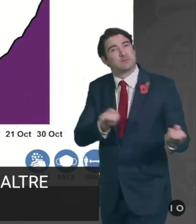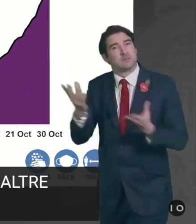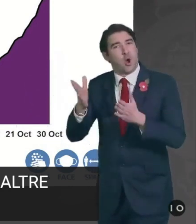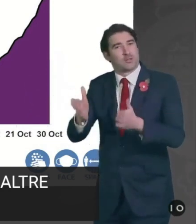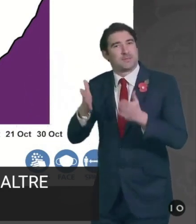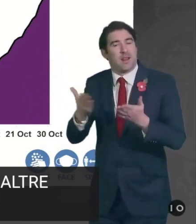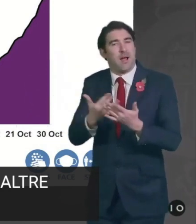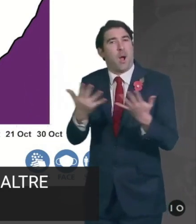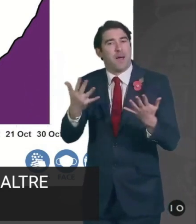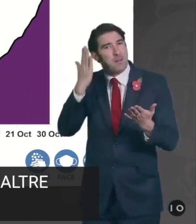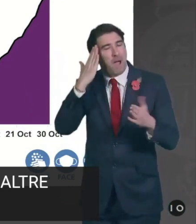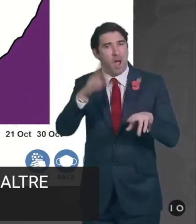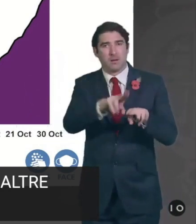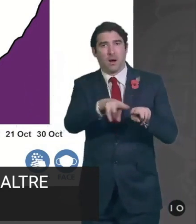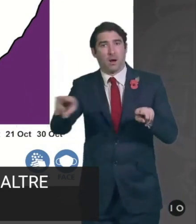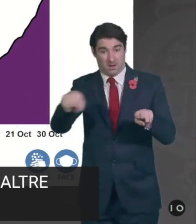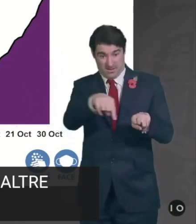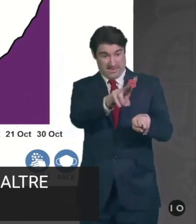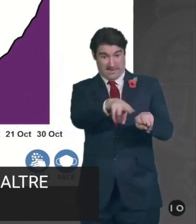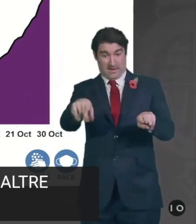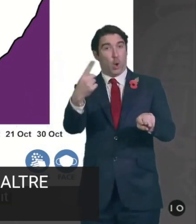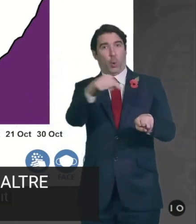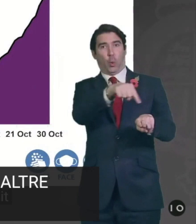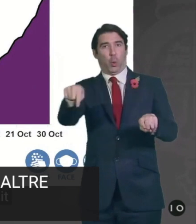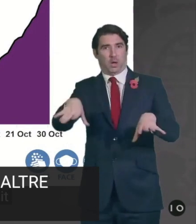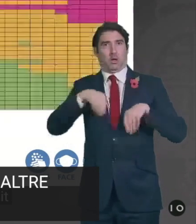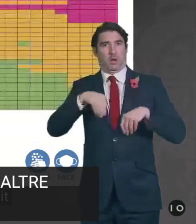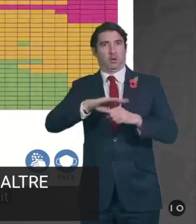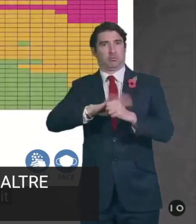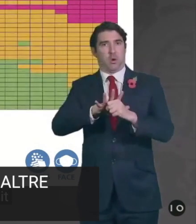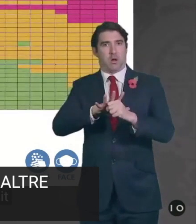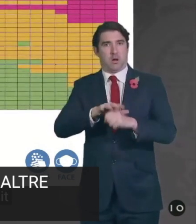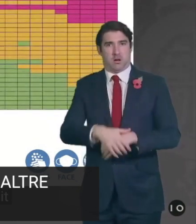up steadily on an exponential curve. Next slide, please.